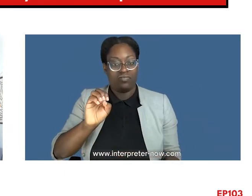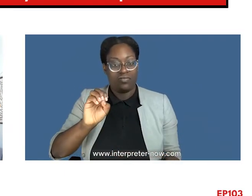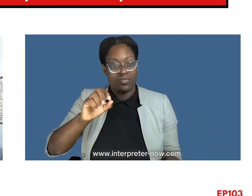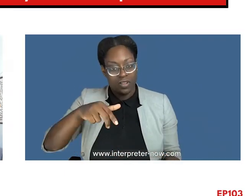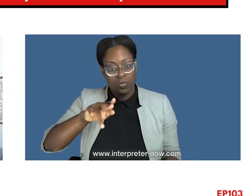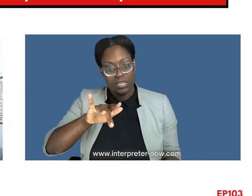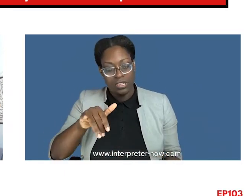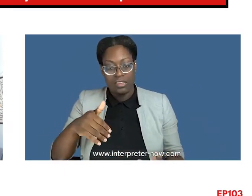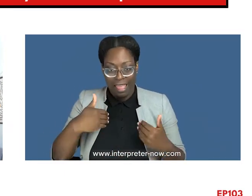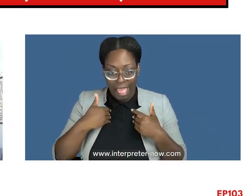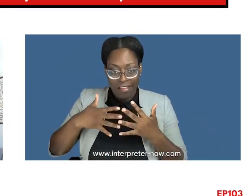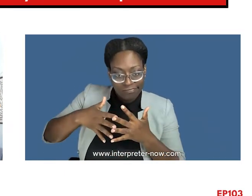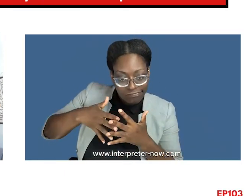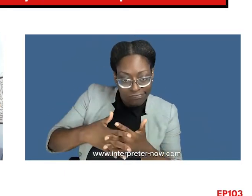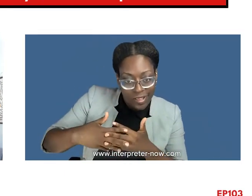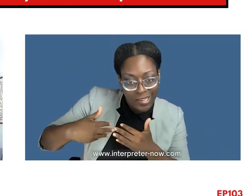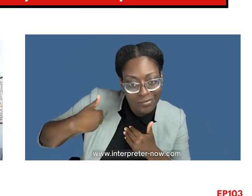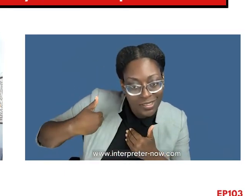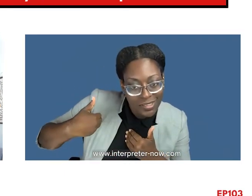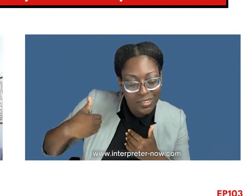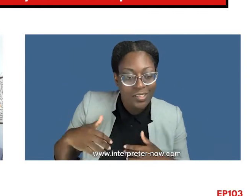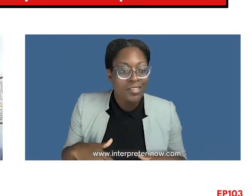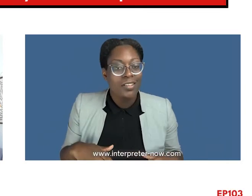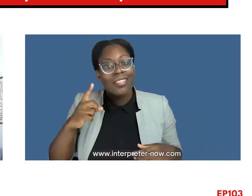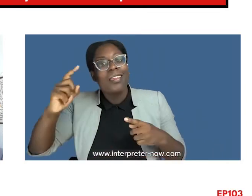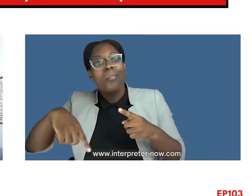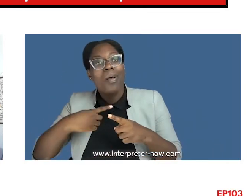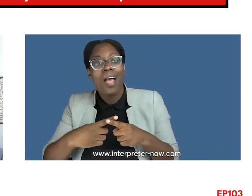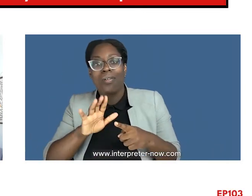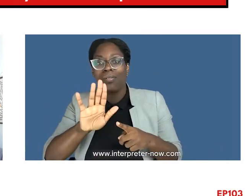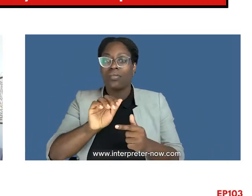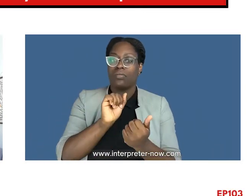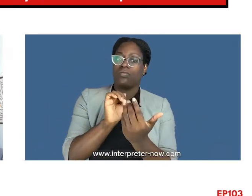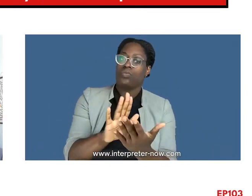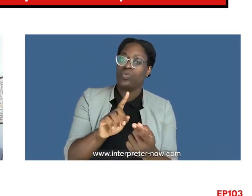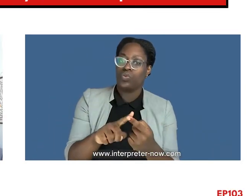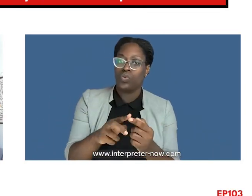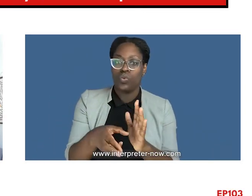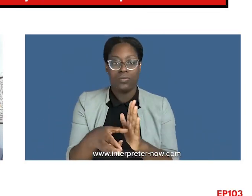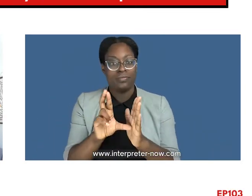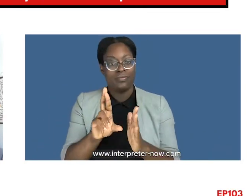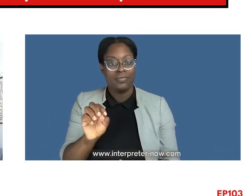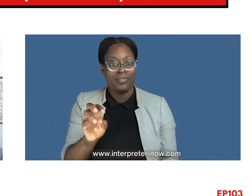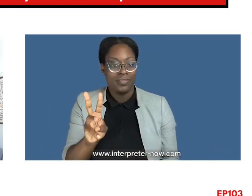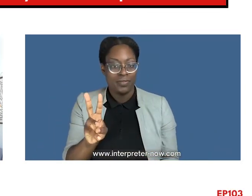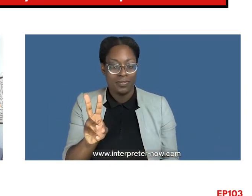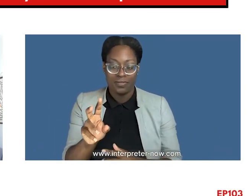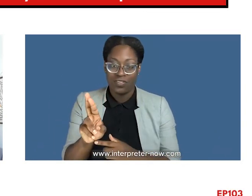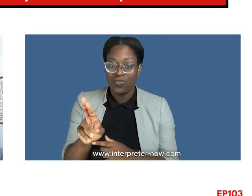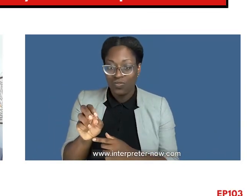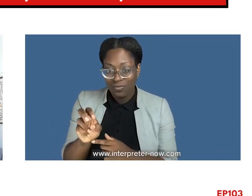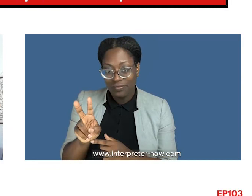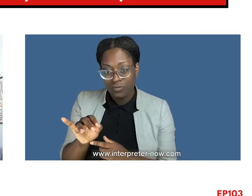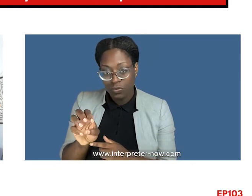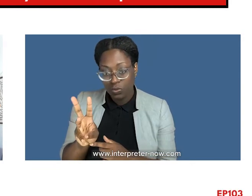accountability systems, looking at that from the beginning, building that into how you're thinking about the promotion process. How are you thinking about reviews